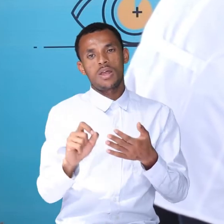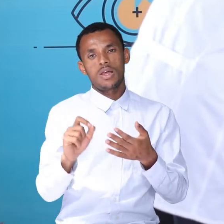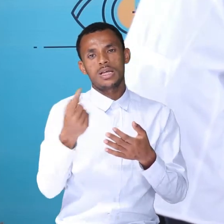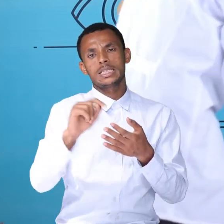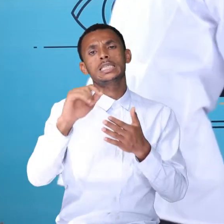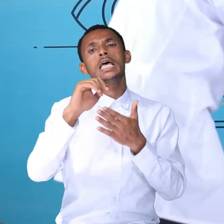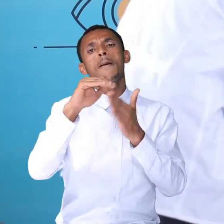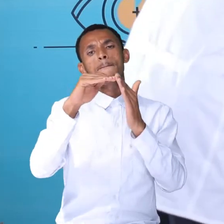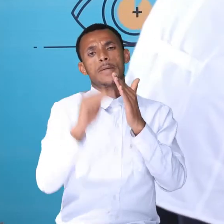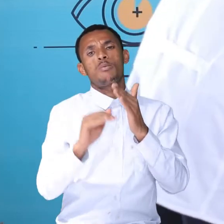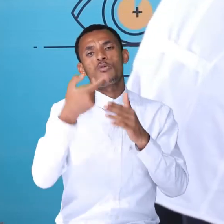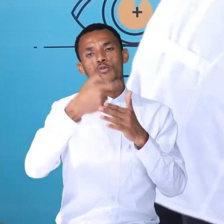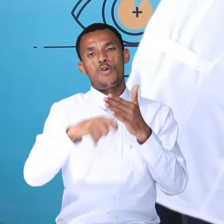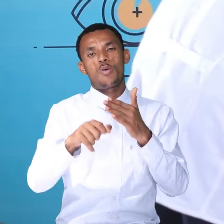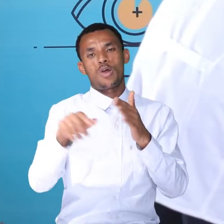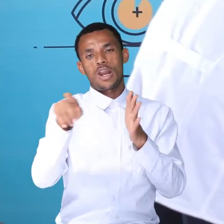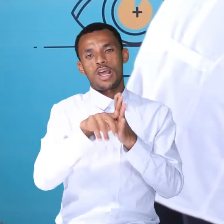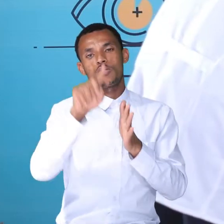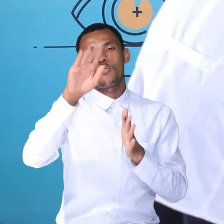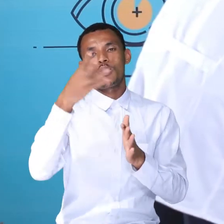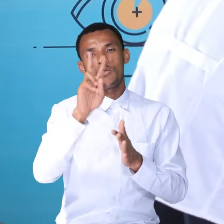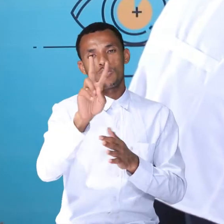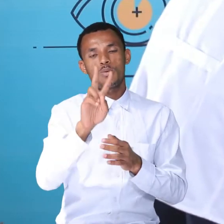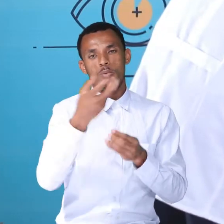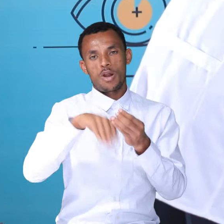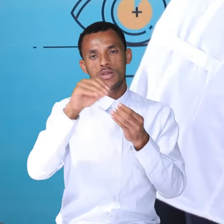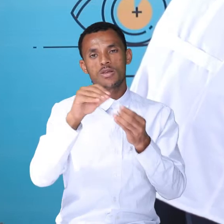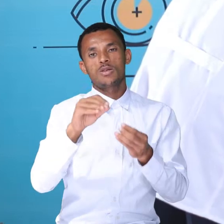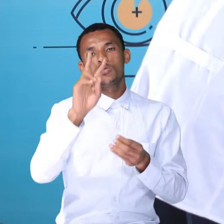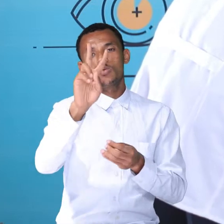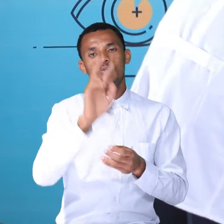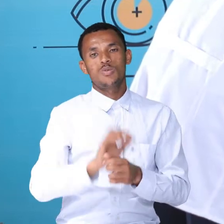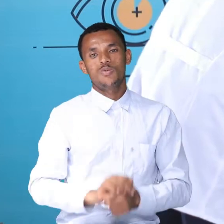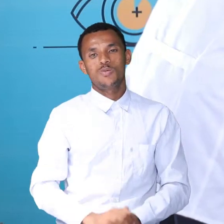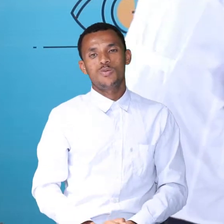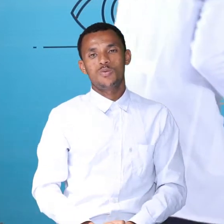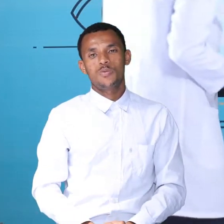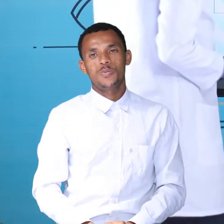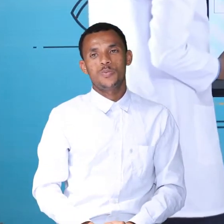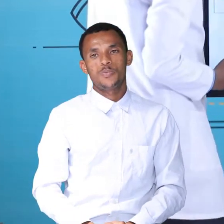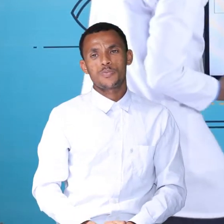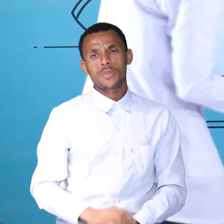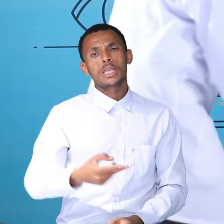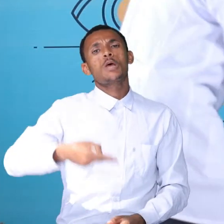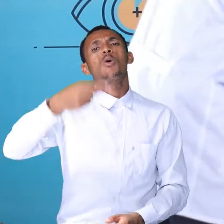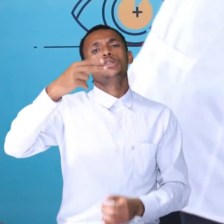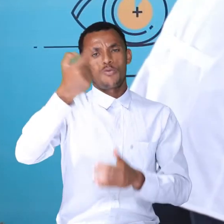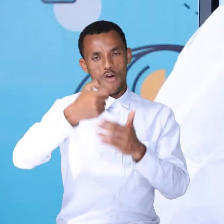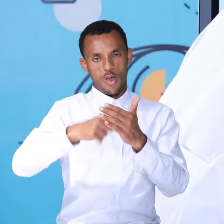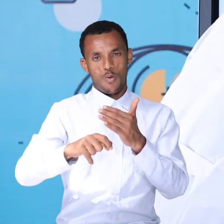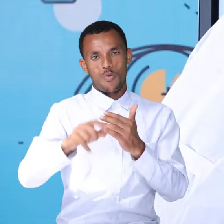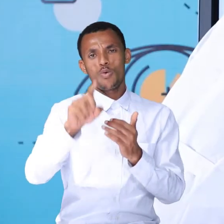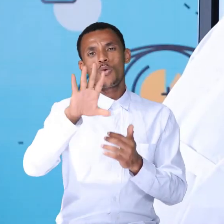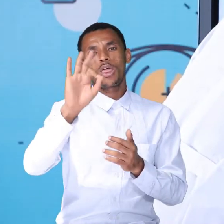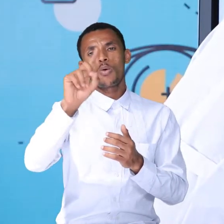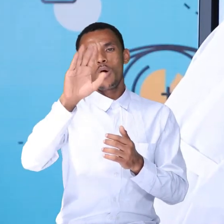the minimum value, negative half plus 2. The maximum value, you